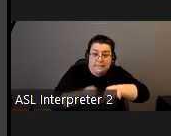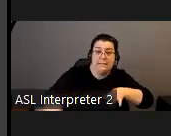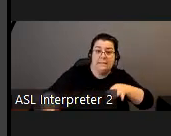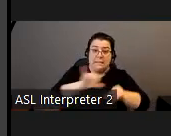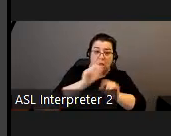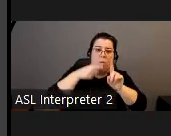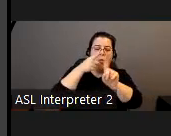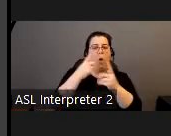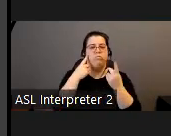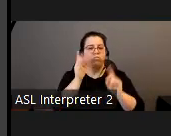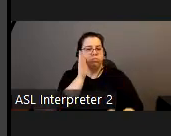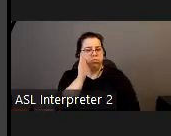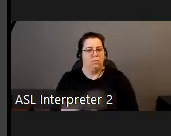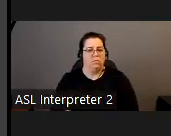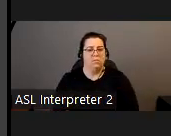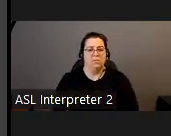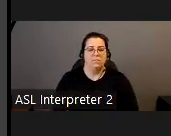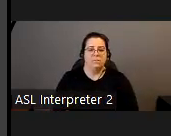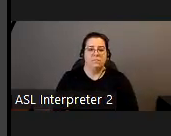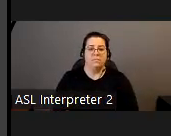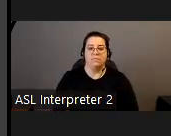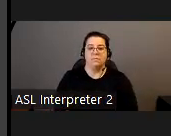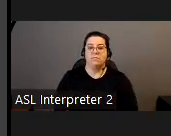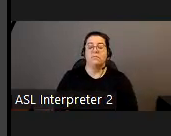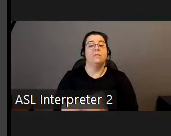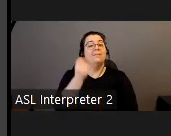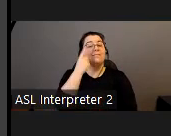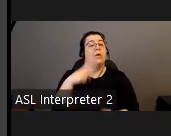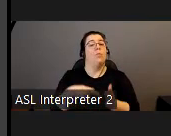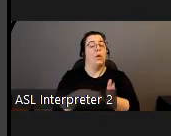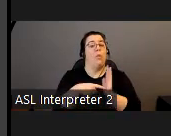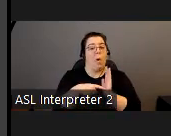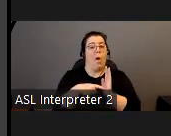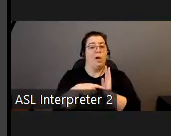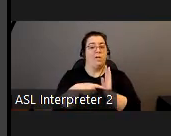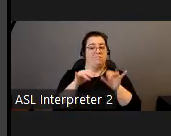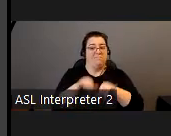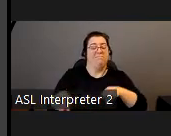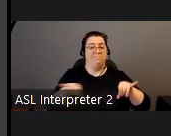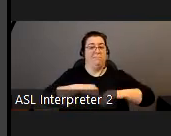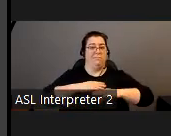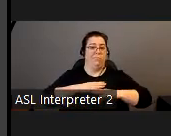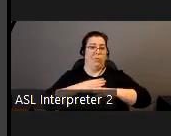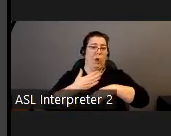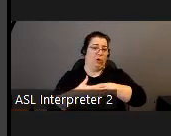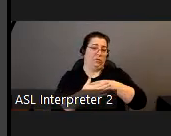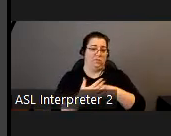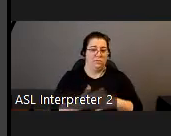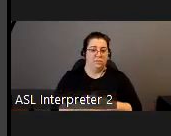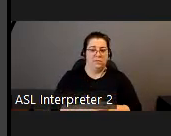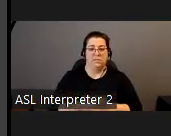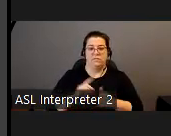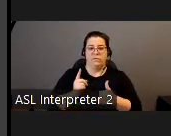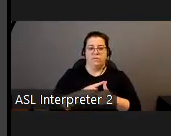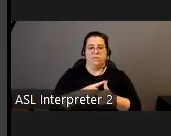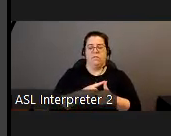with universal precautions, understanding that everyone's had trauma of some kind. You don't have to know their story to be caring.